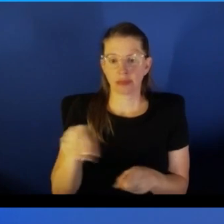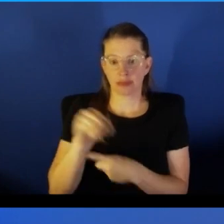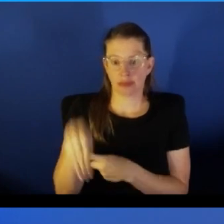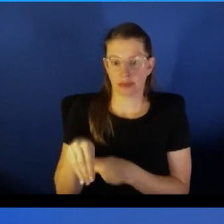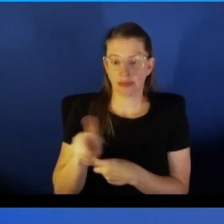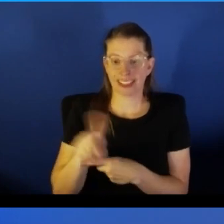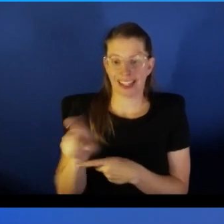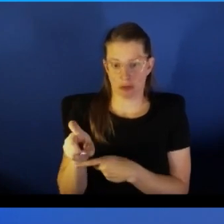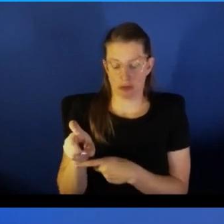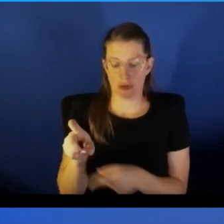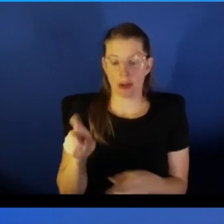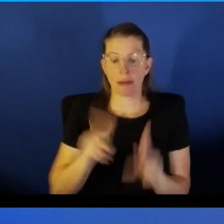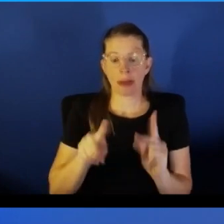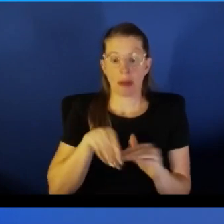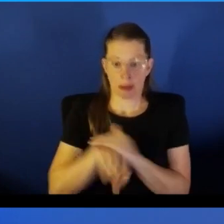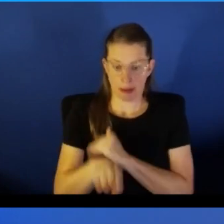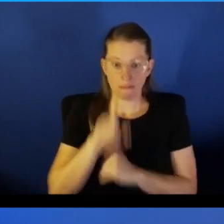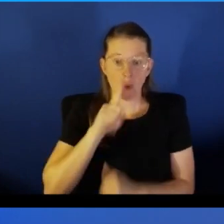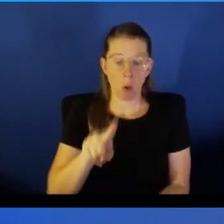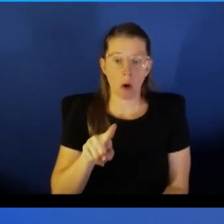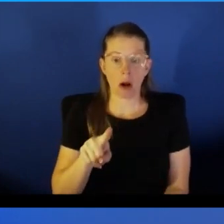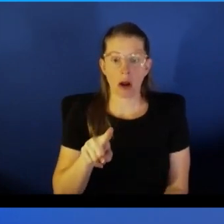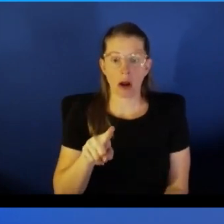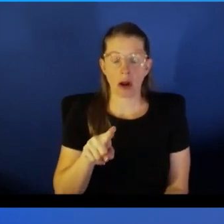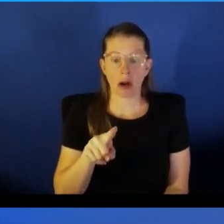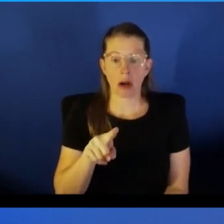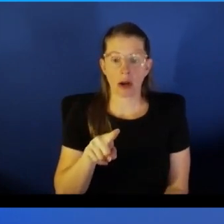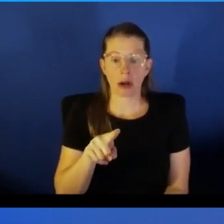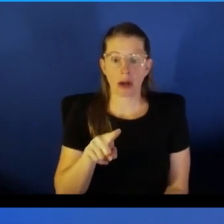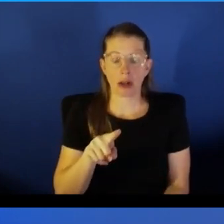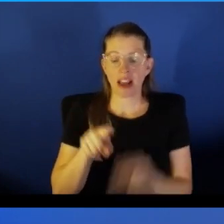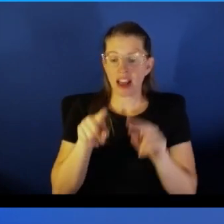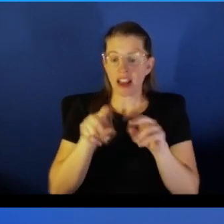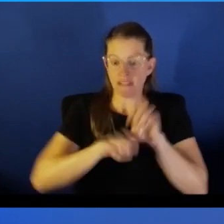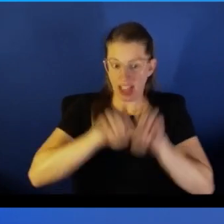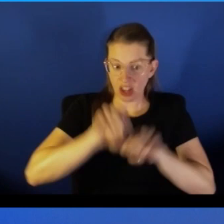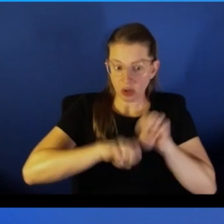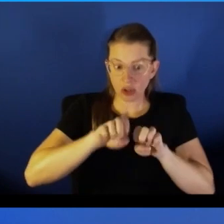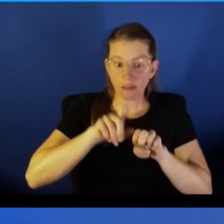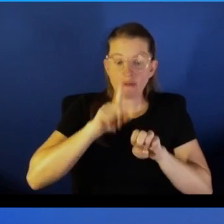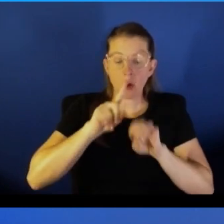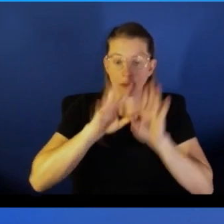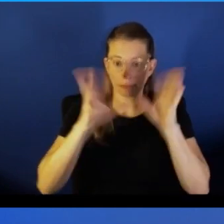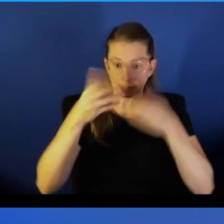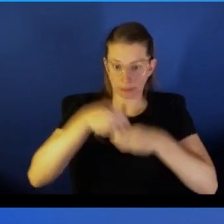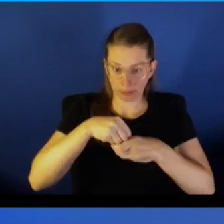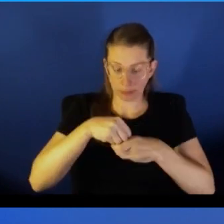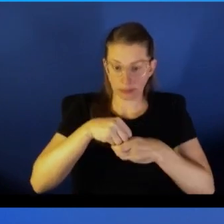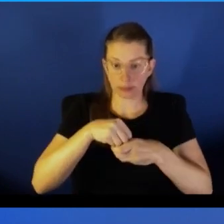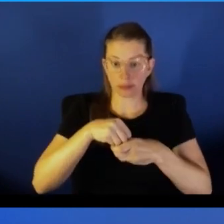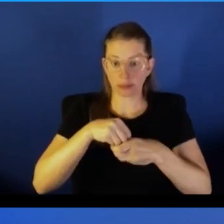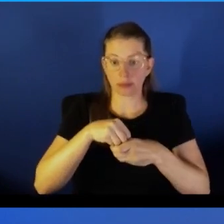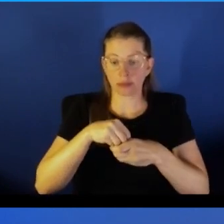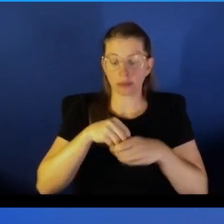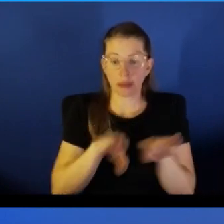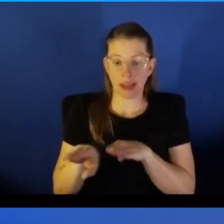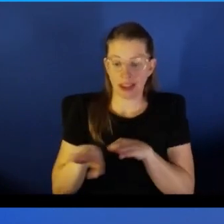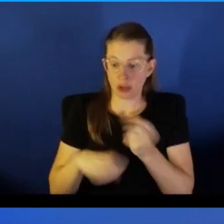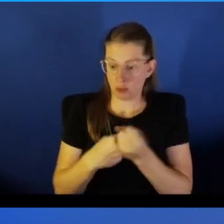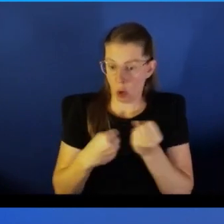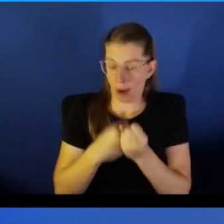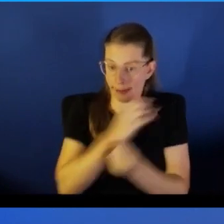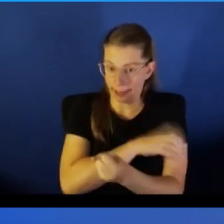so people coming in for an interdisciplinary evaluation for autism. And then we also offer behavior support clinics, so we're working